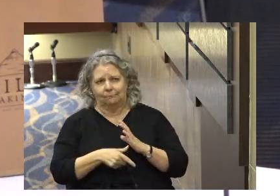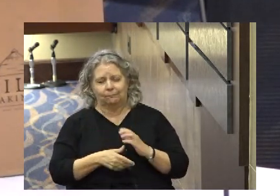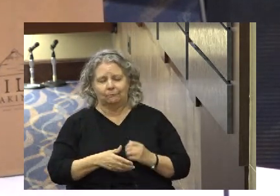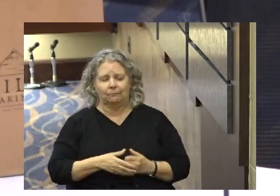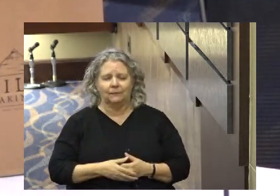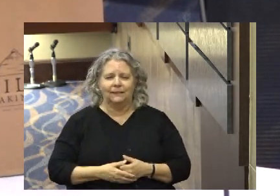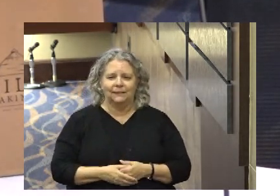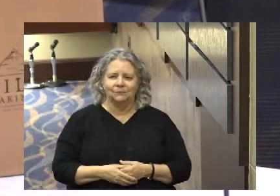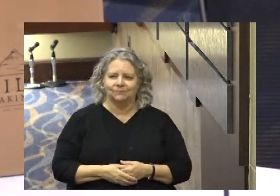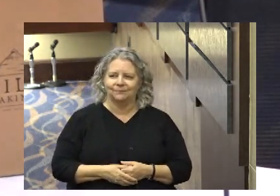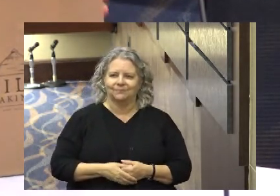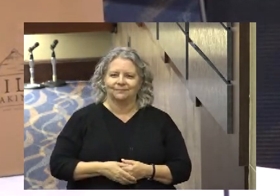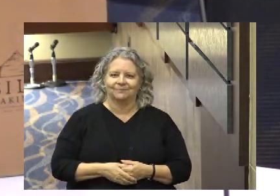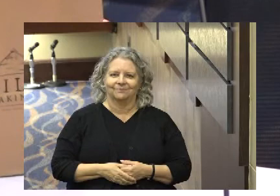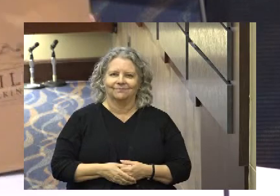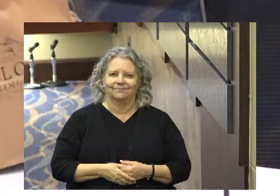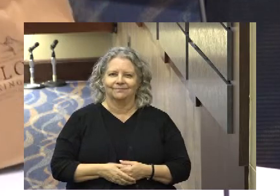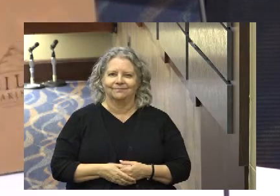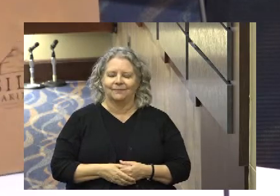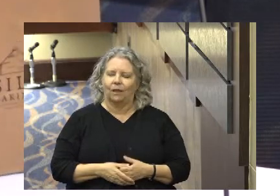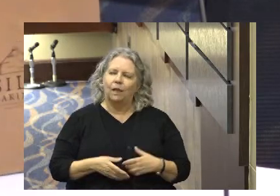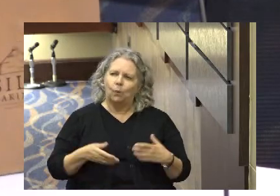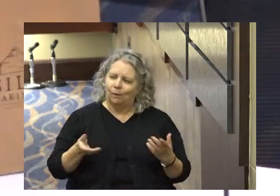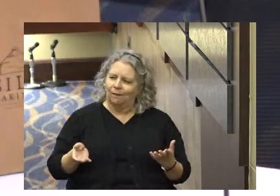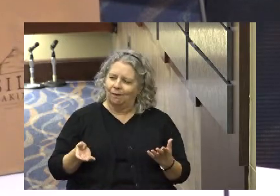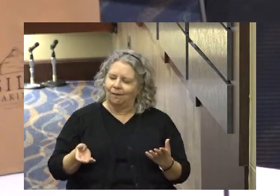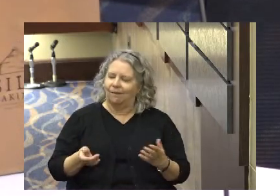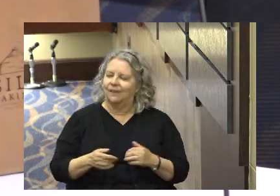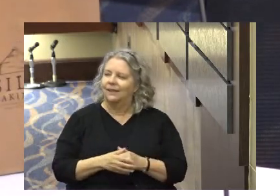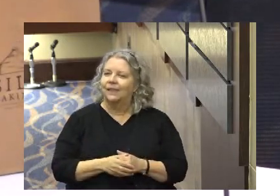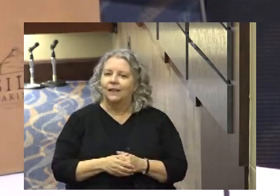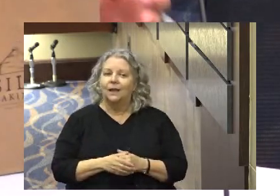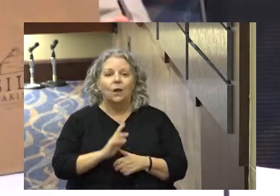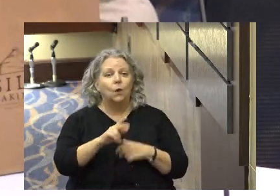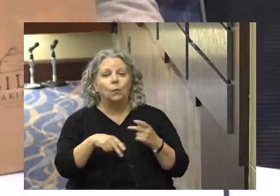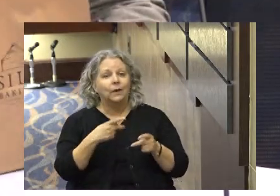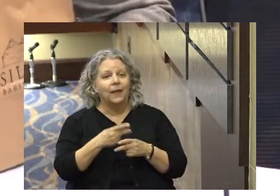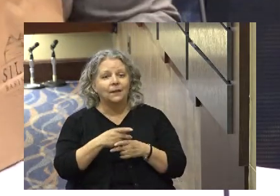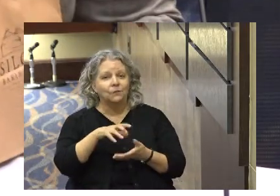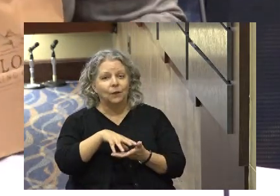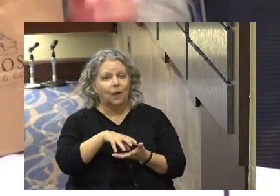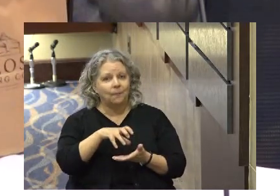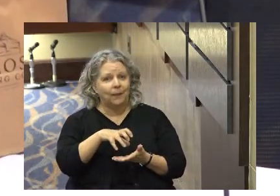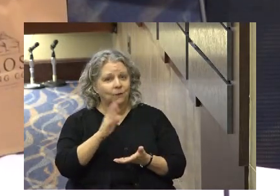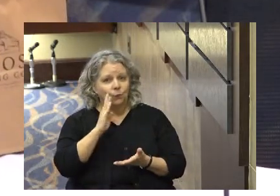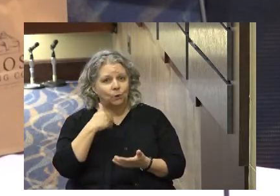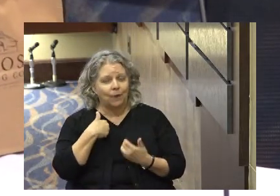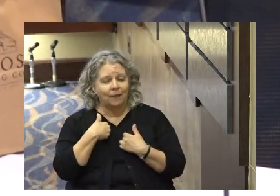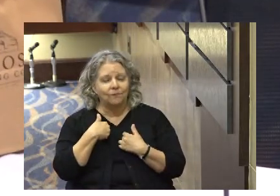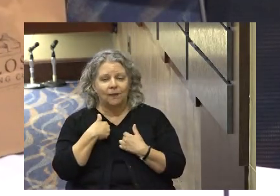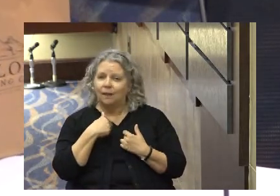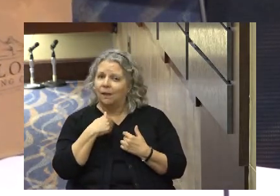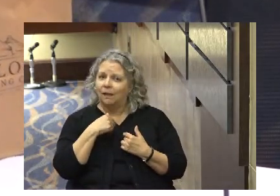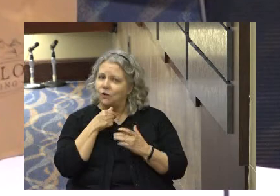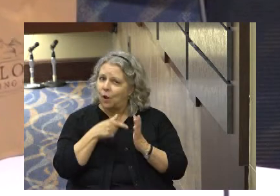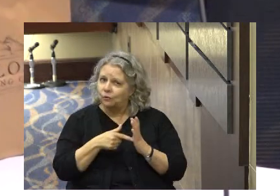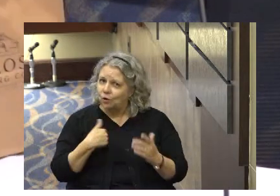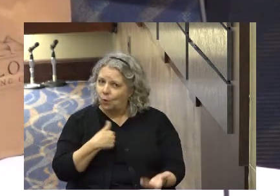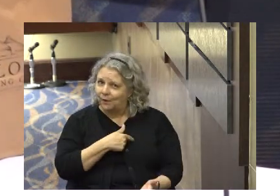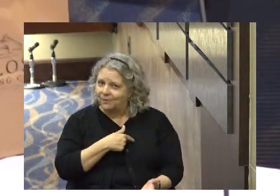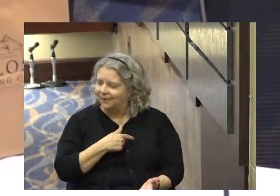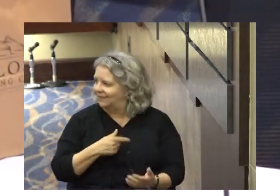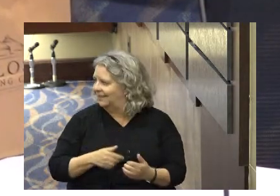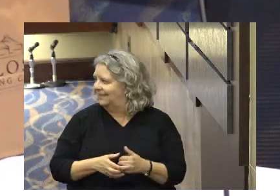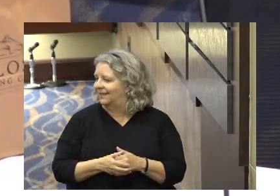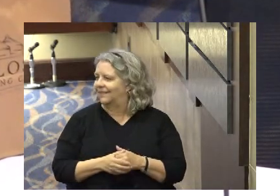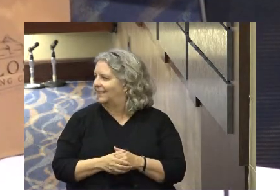council meeting. Cake by your side. What kind of cake? Is that, are you not going to show us? No, because I It don't may want you be. to have any. I thought